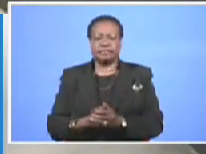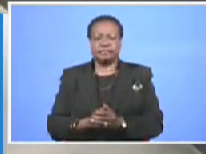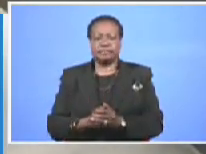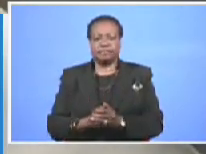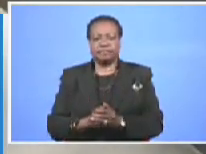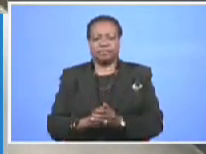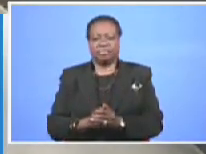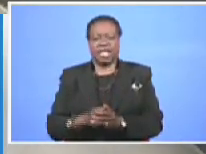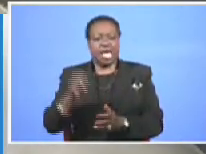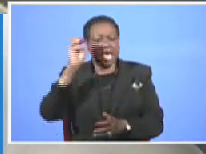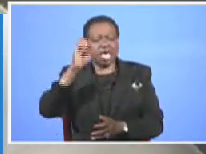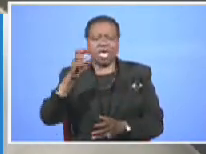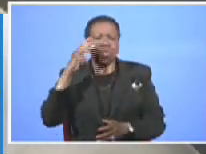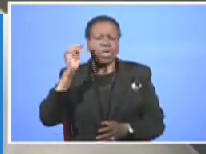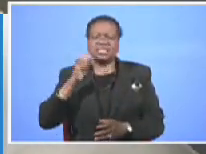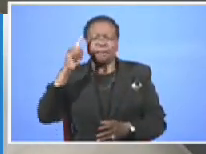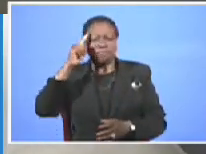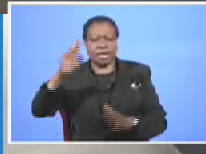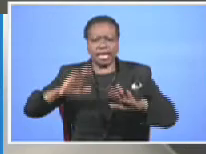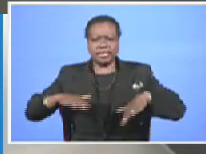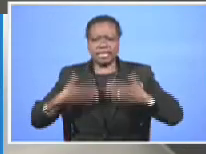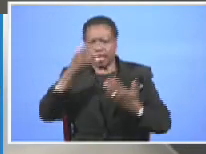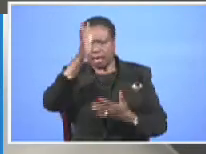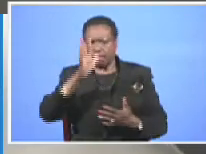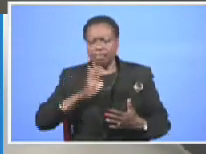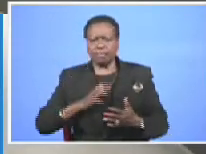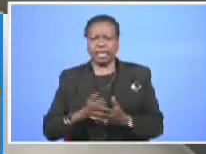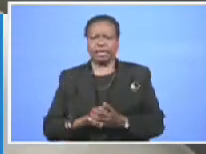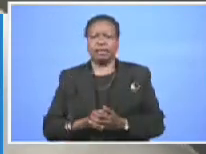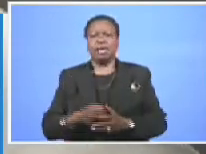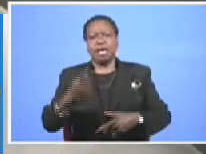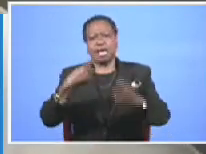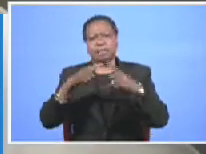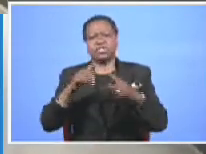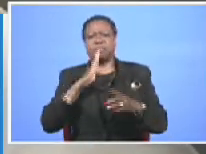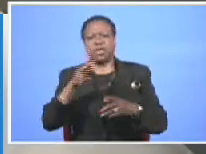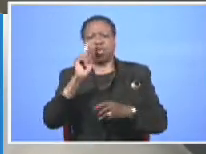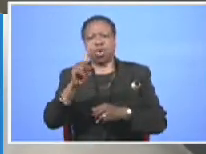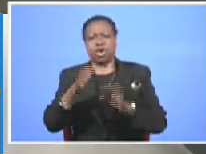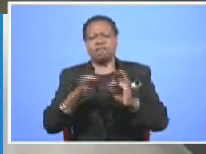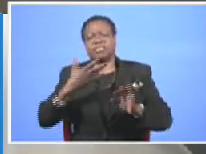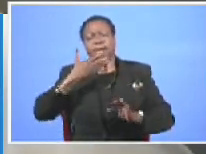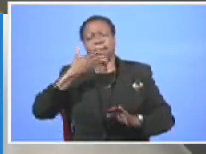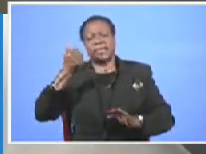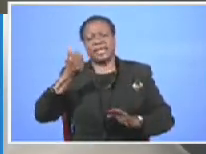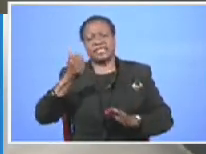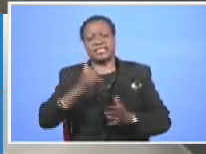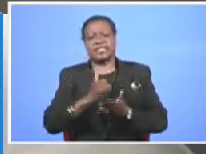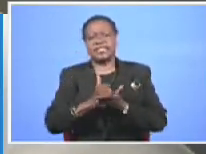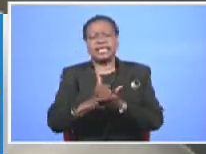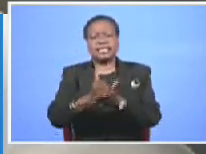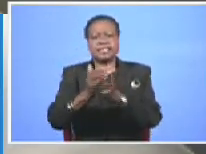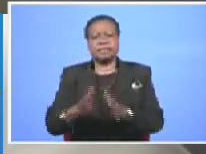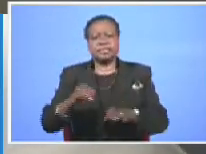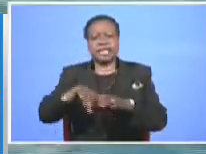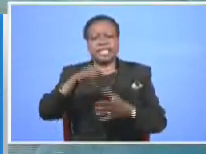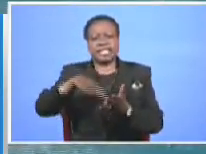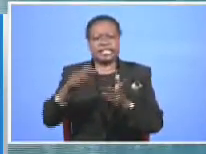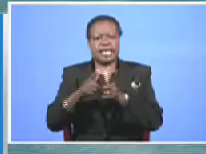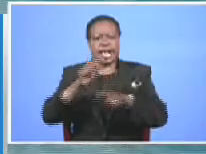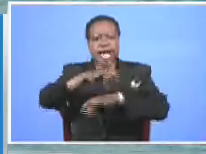because he's a brilliant young guy, and he was coming to be one of the best skippers and this little island of